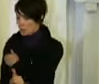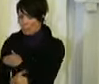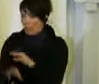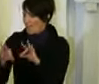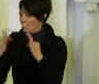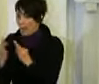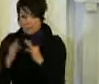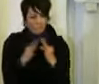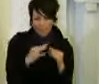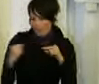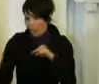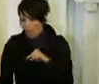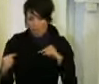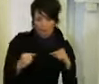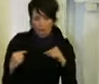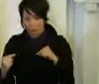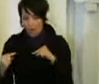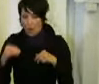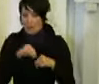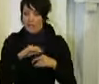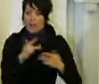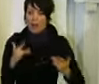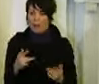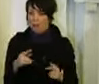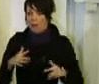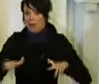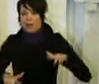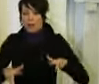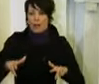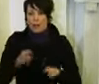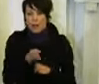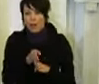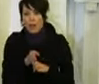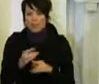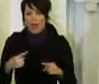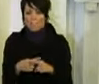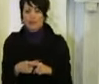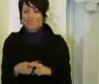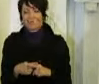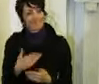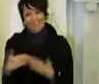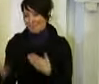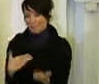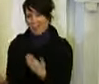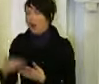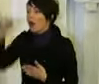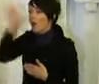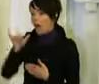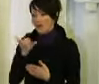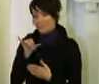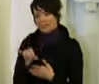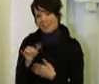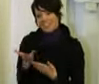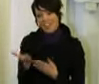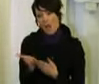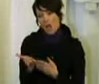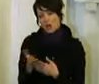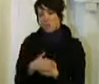families, or within our own hearts, God is present, gently leading us to